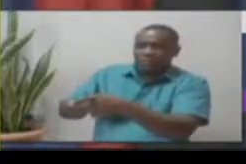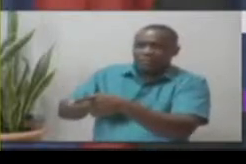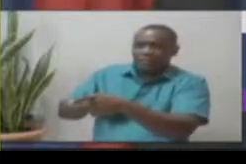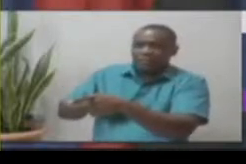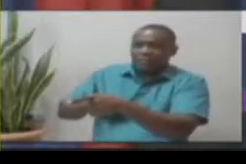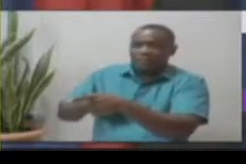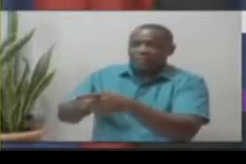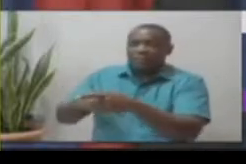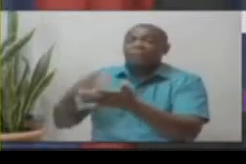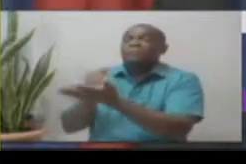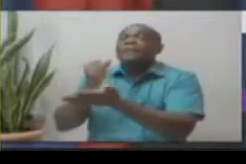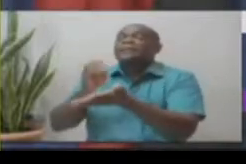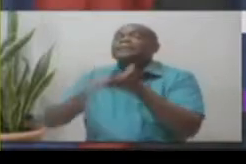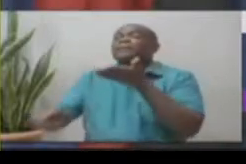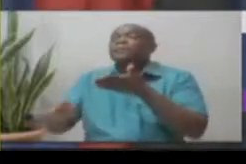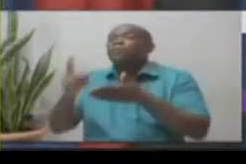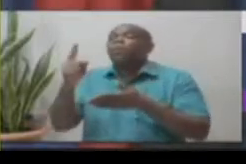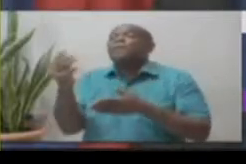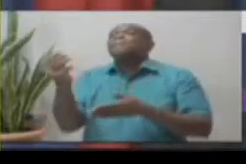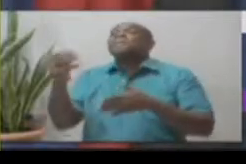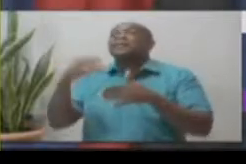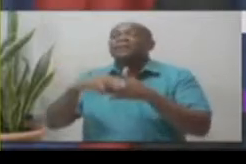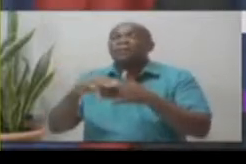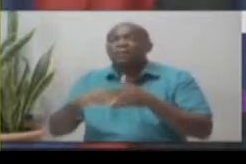parliament. I didn't say an editorial on that.